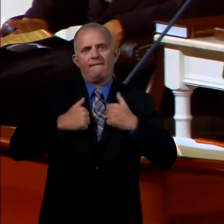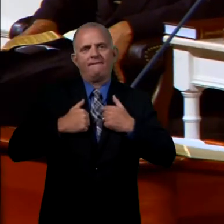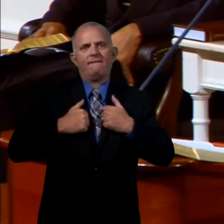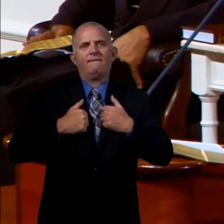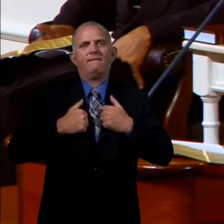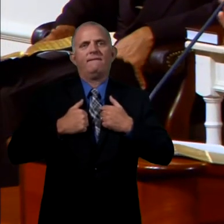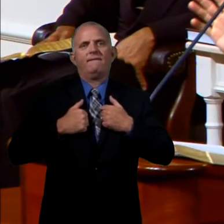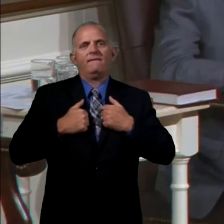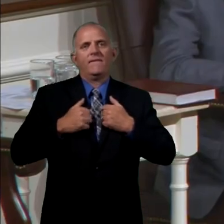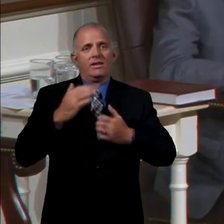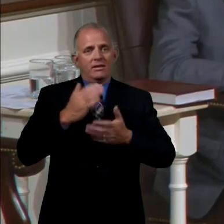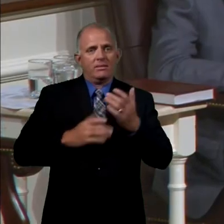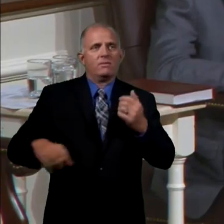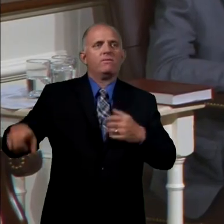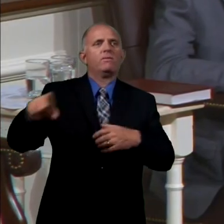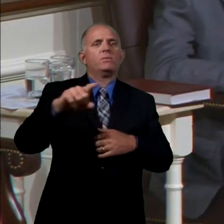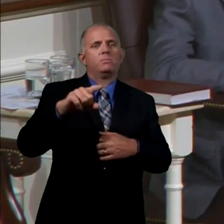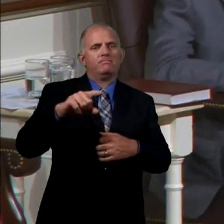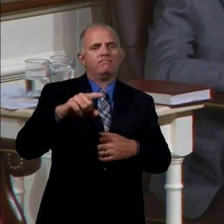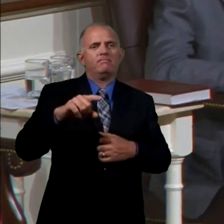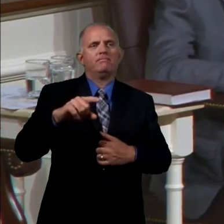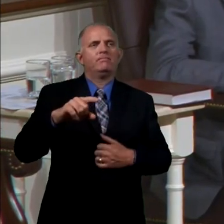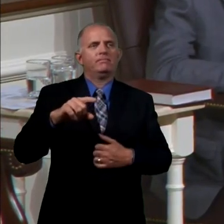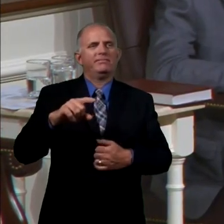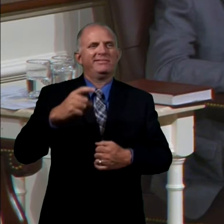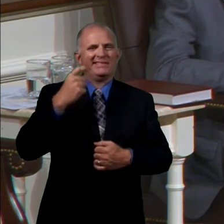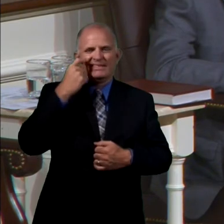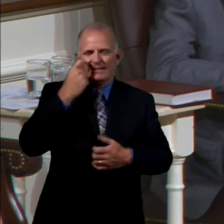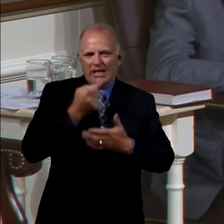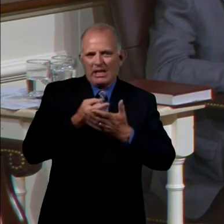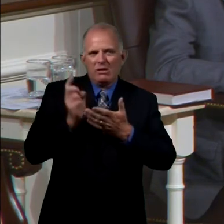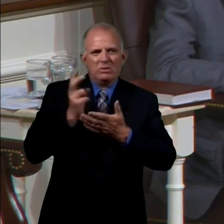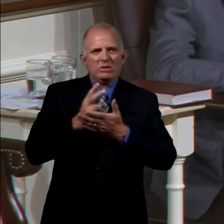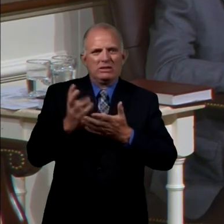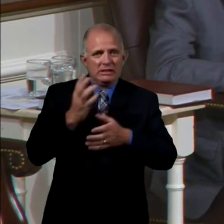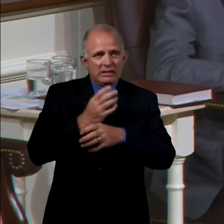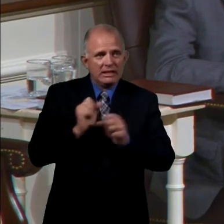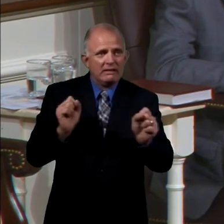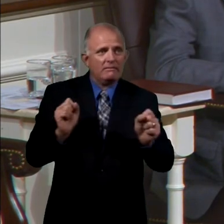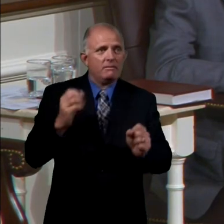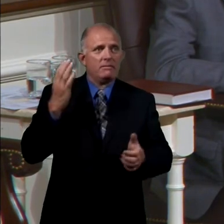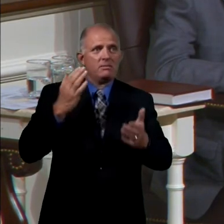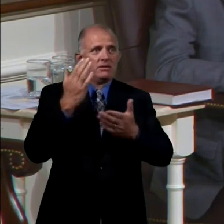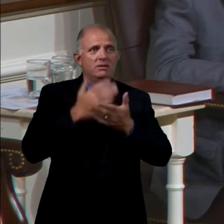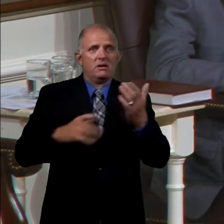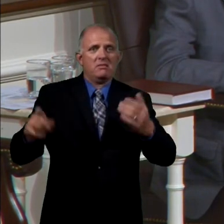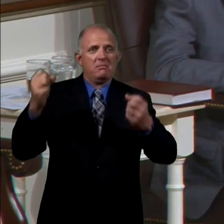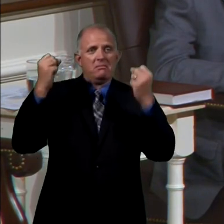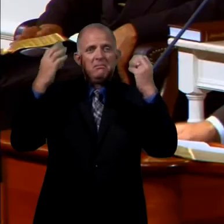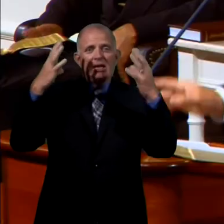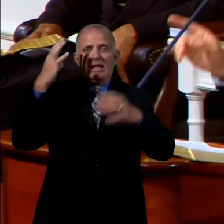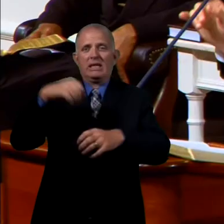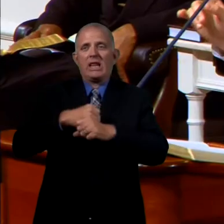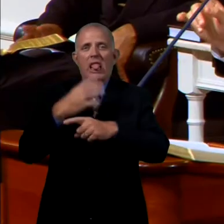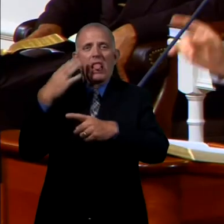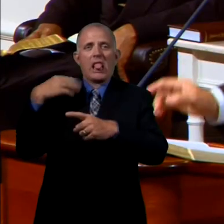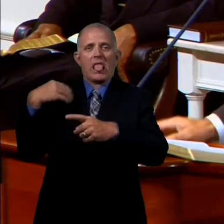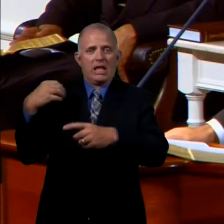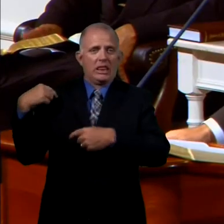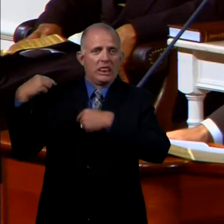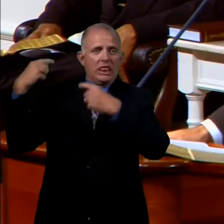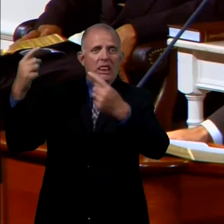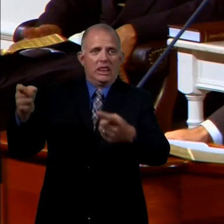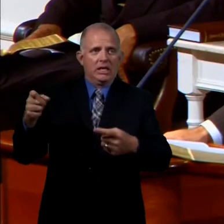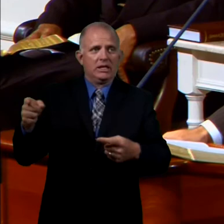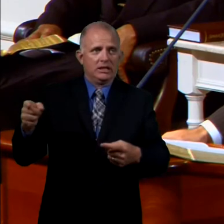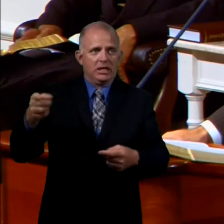Some of you right now, you may have been saved just a few weeks. Some of you may have been in church a long time. Do you know that God has someone for you to help